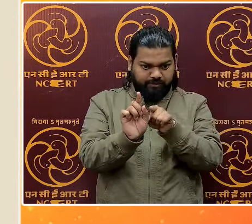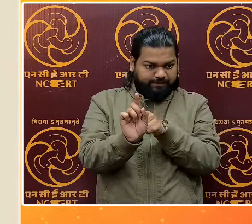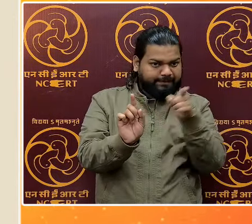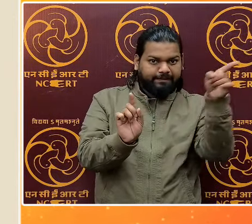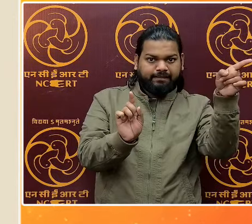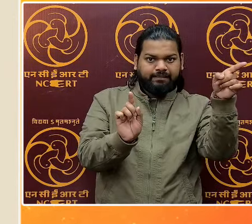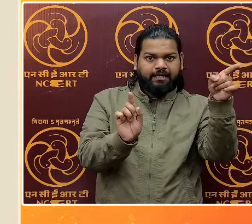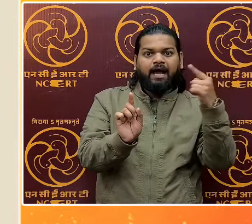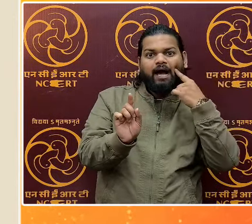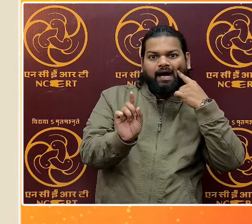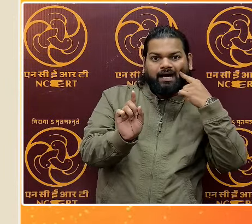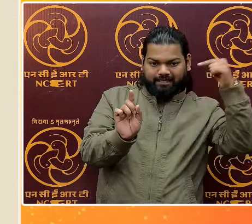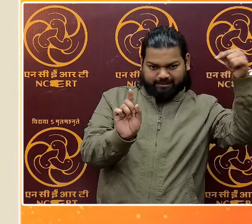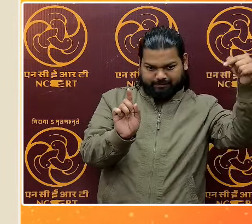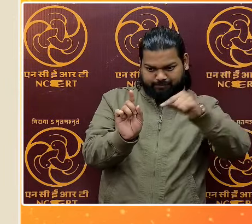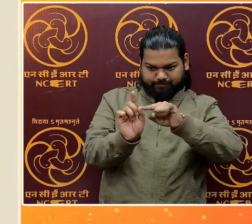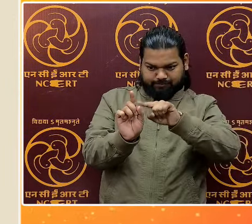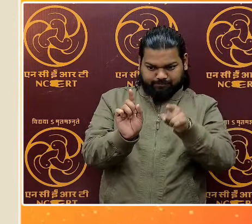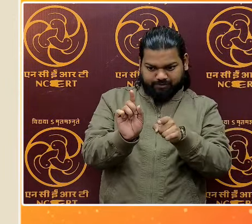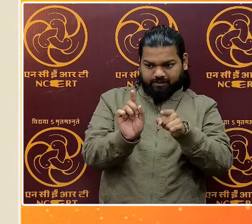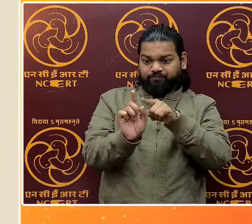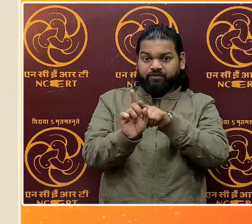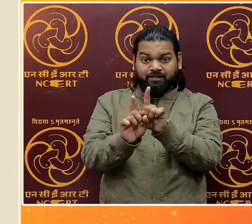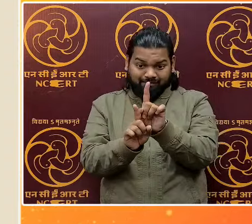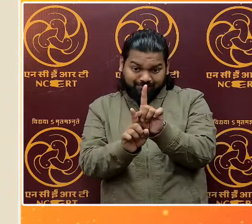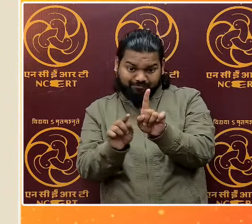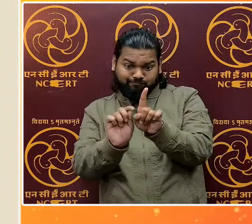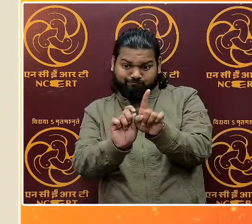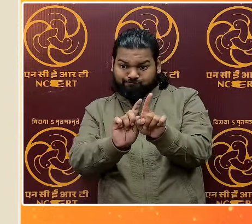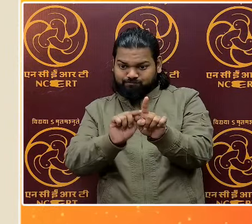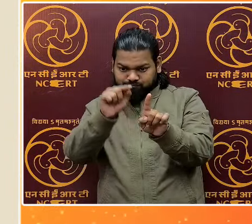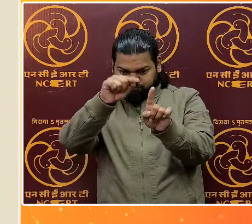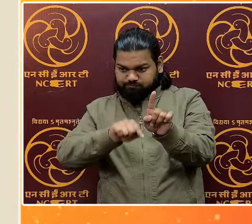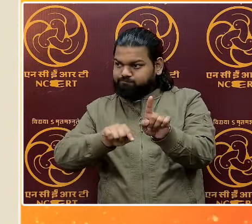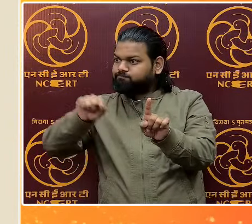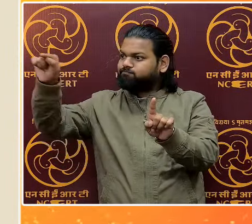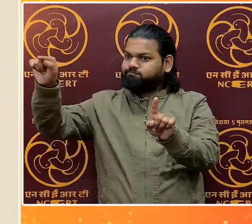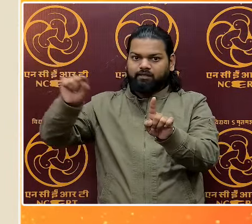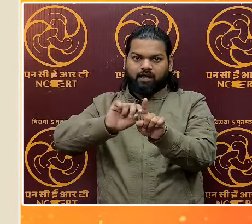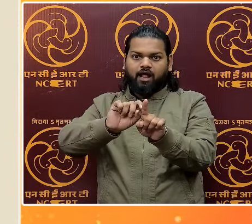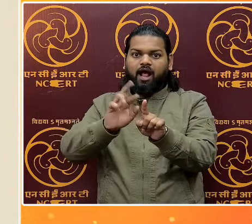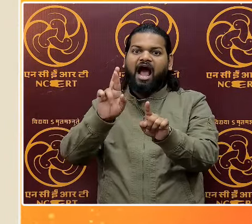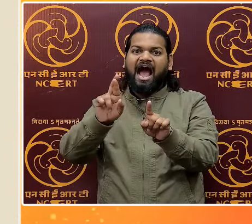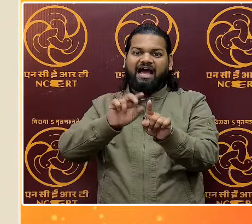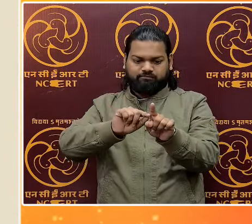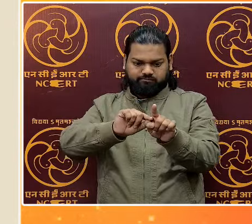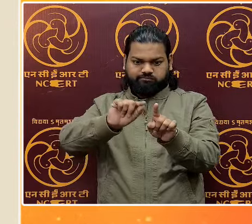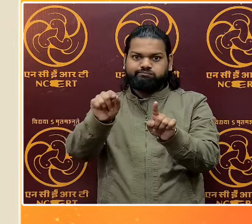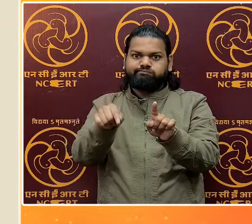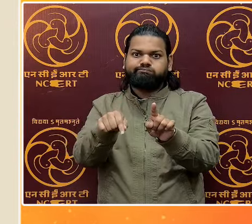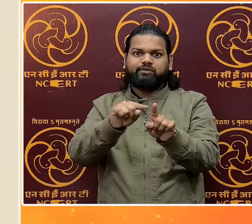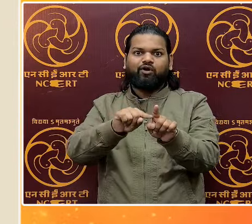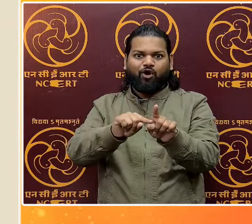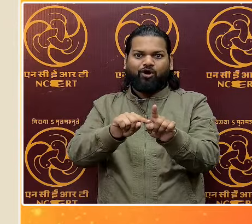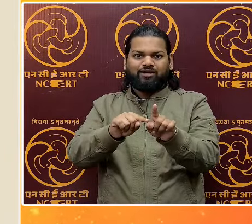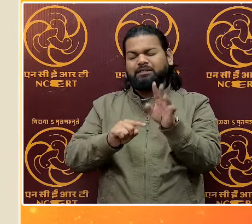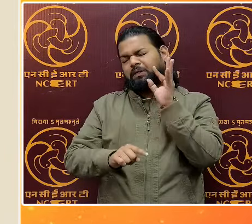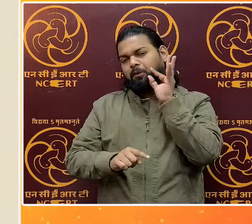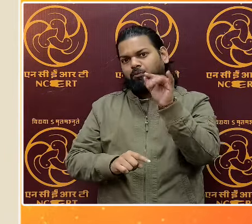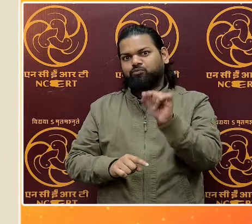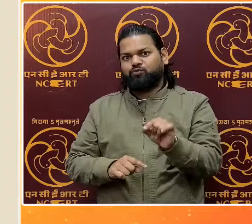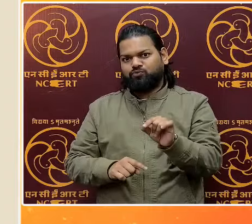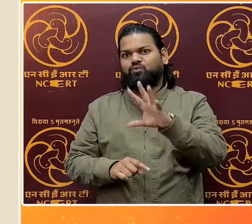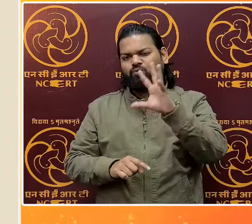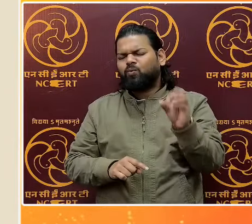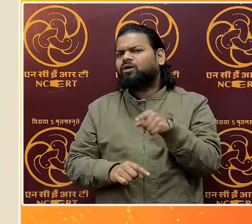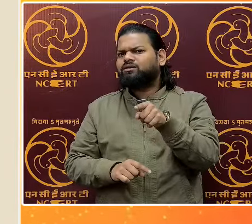we understand the terms that further has given laws of reflection, which are very important. Okay,